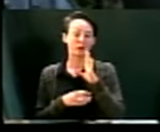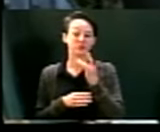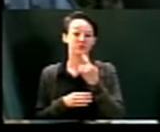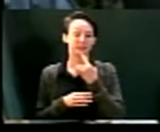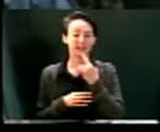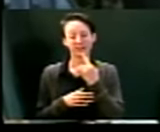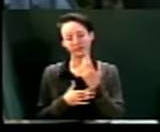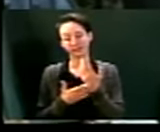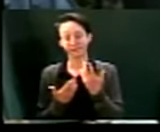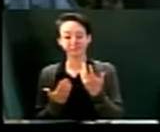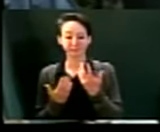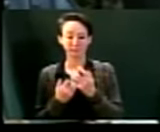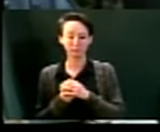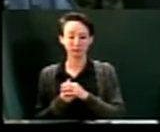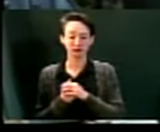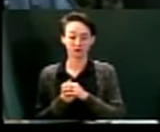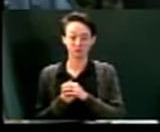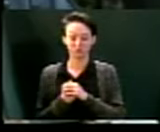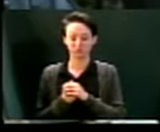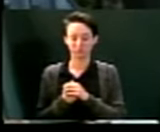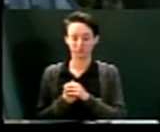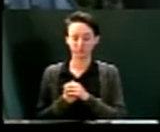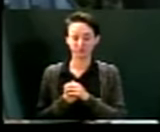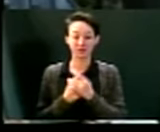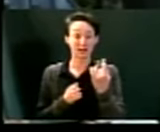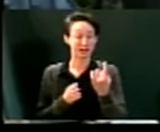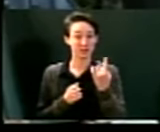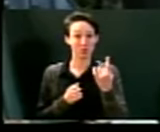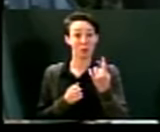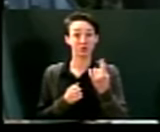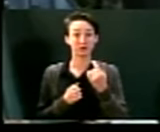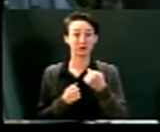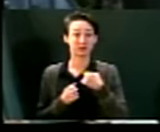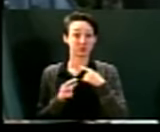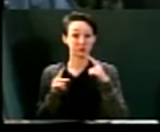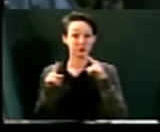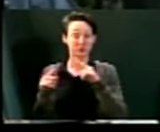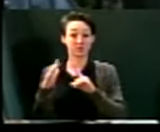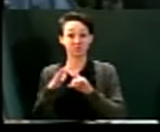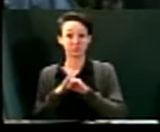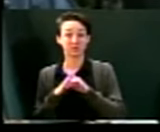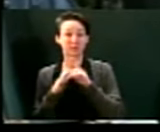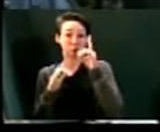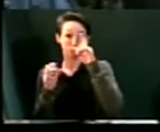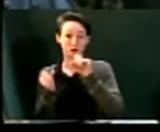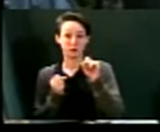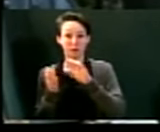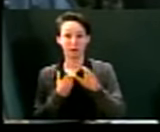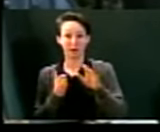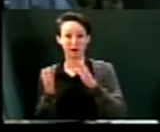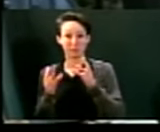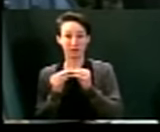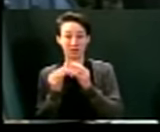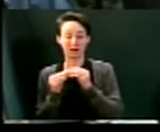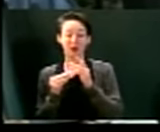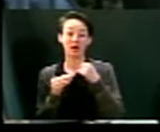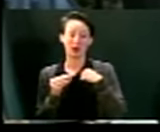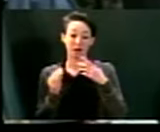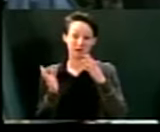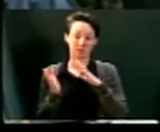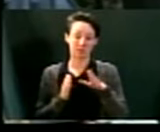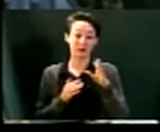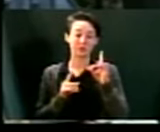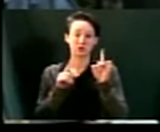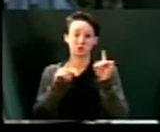you know, as someone that attended the strategic plan meeting and plan to attend in the future and will be a future